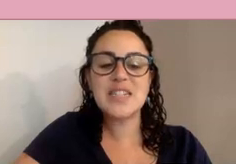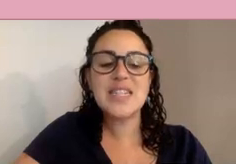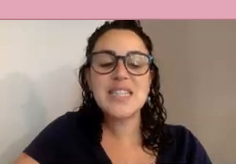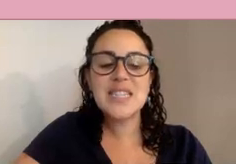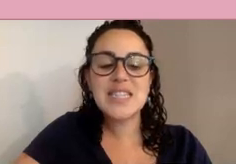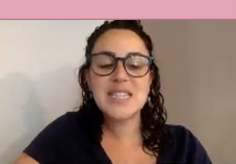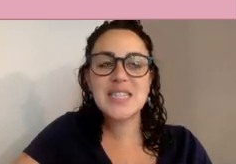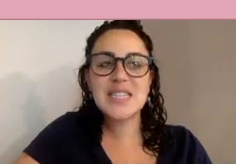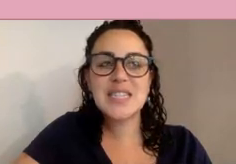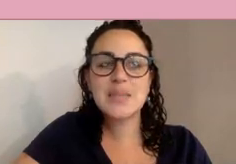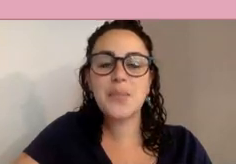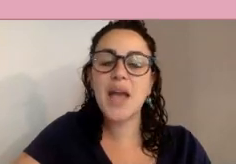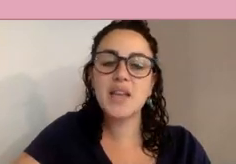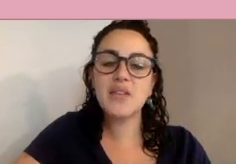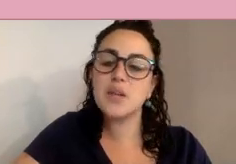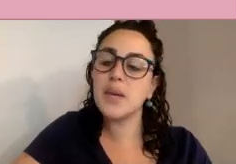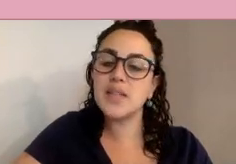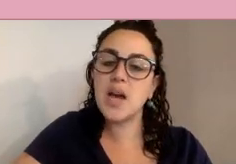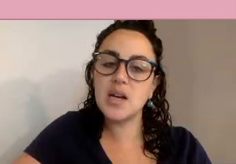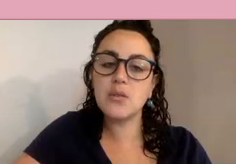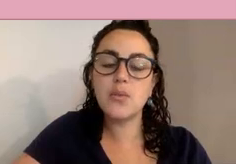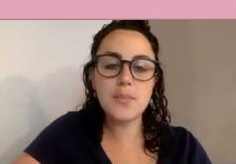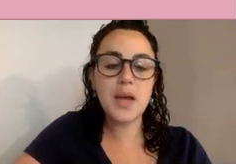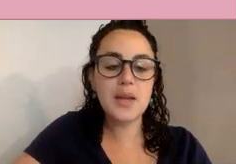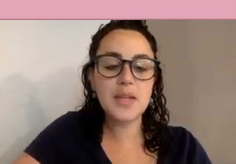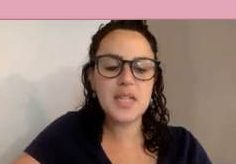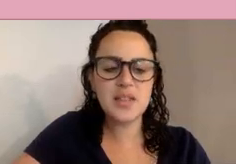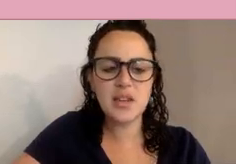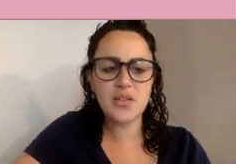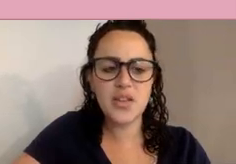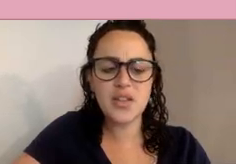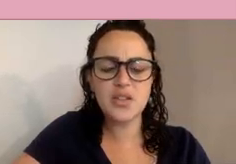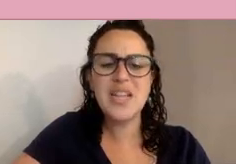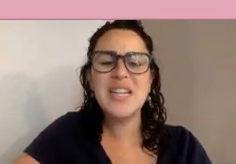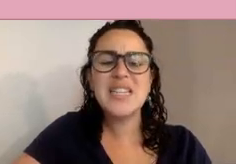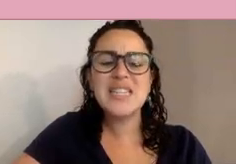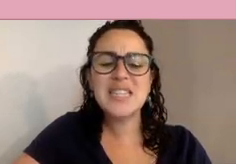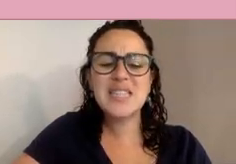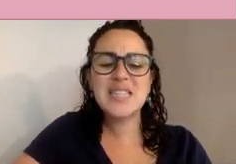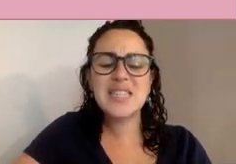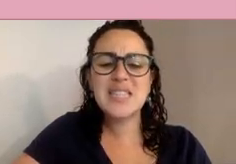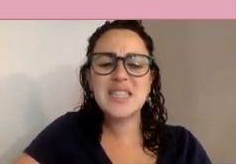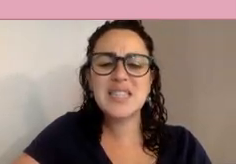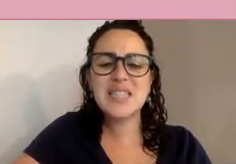air. I can feel my tongue right behind my teeth. Can you feel that too?